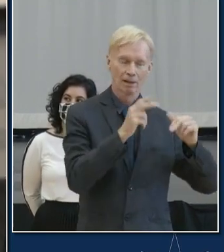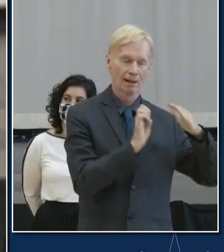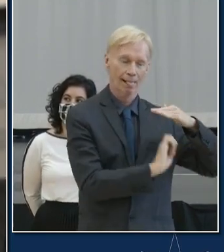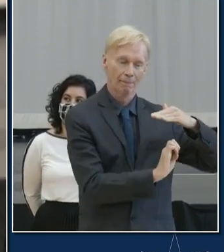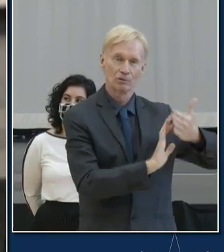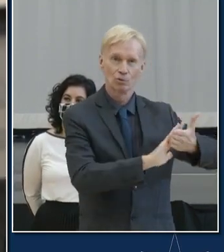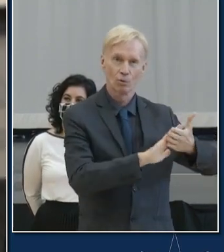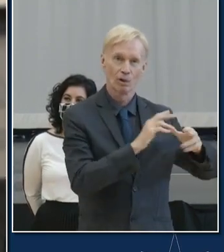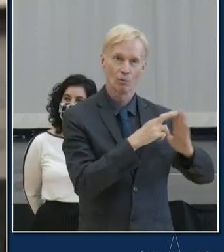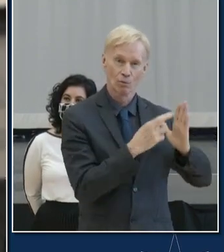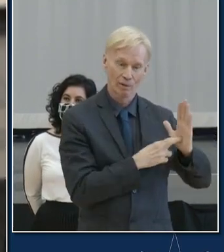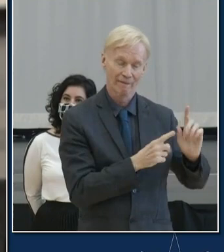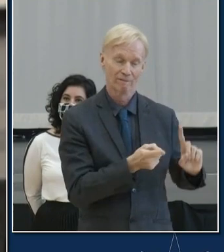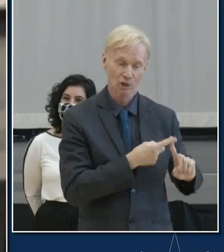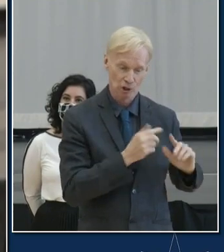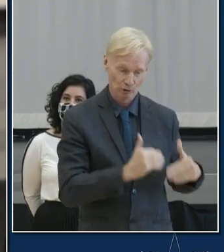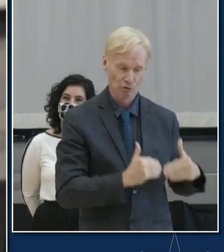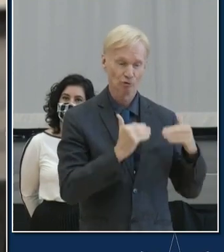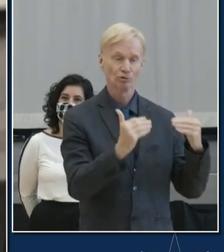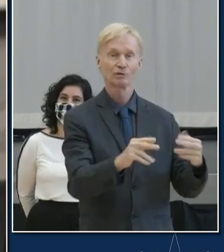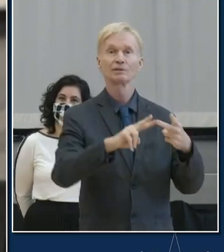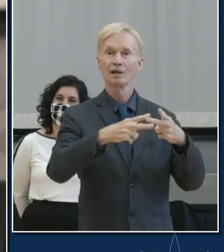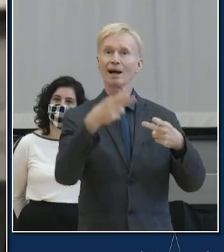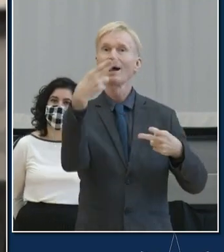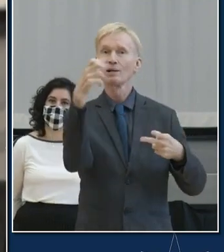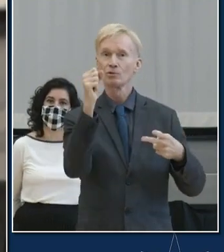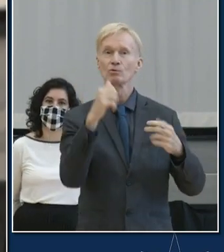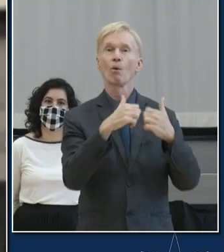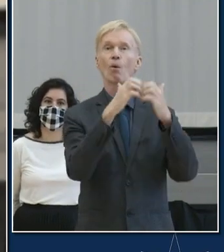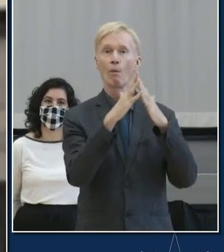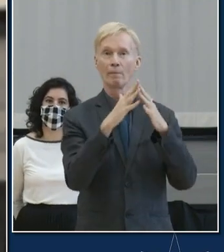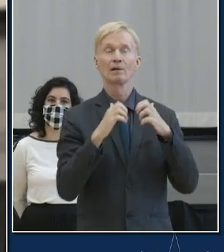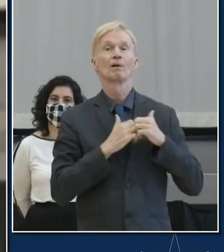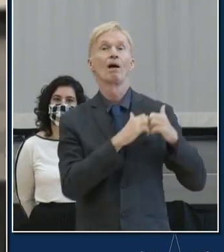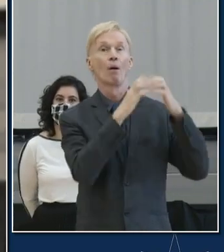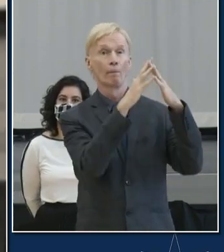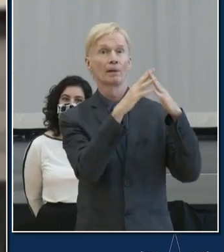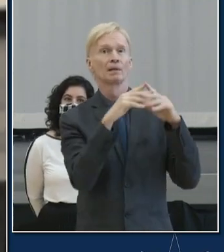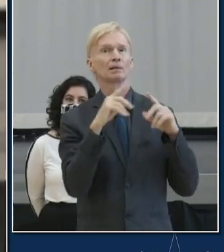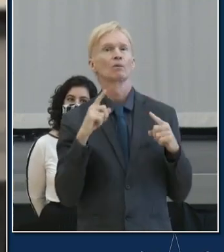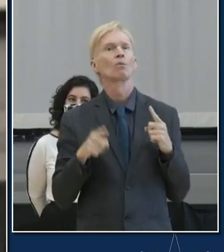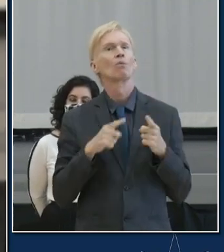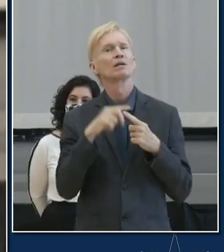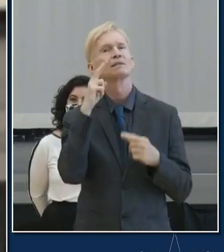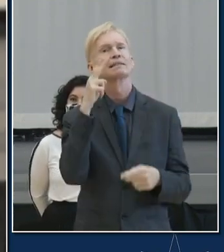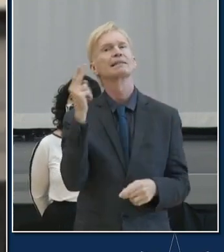then high schools, and we opened them at a time where case